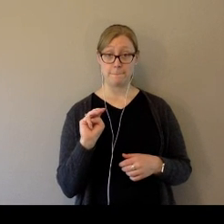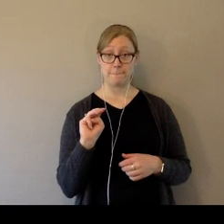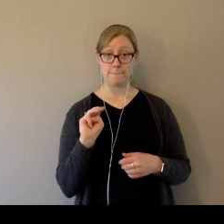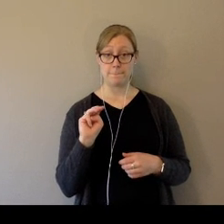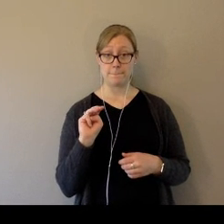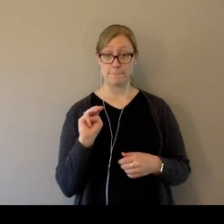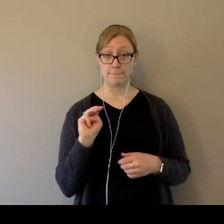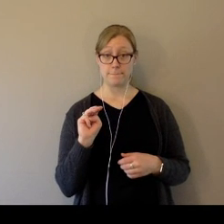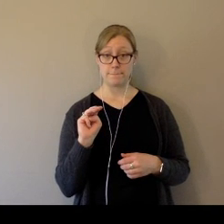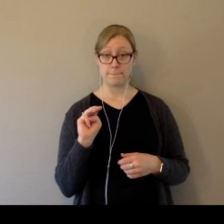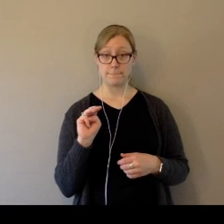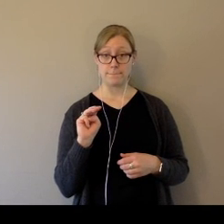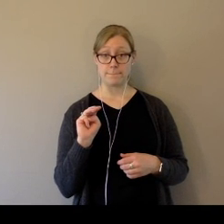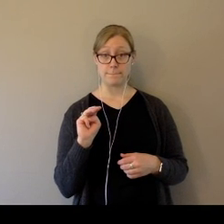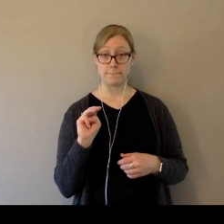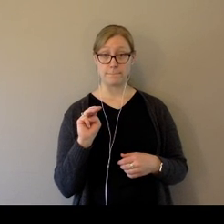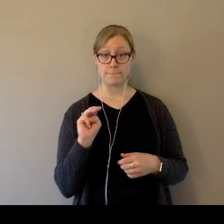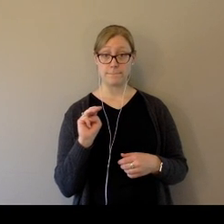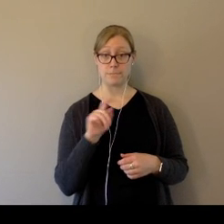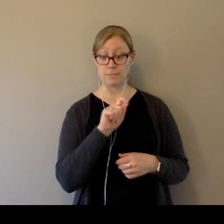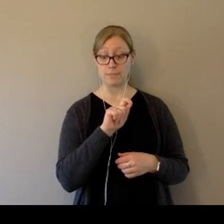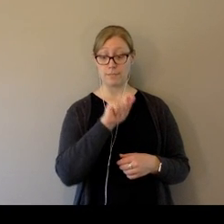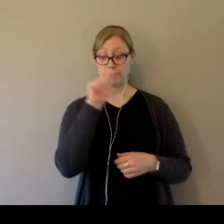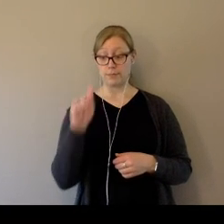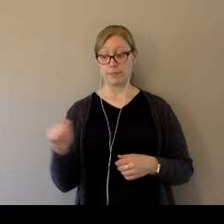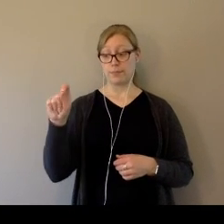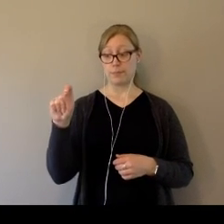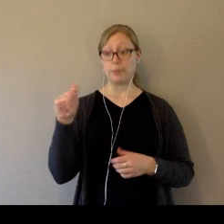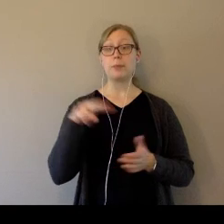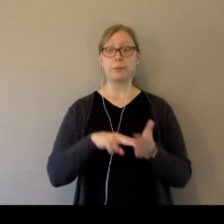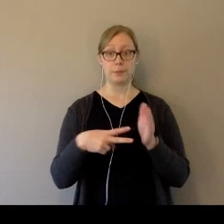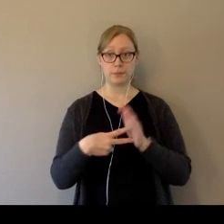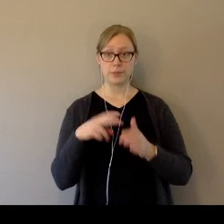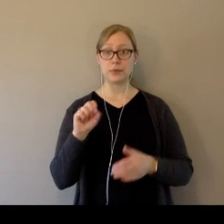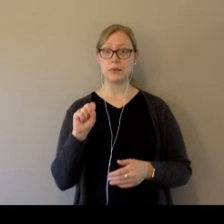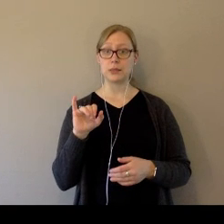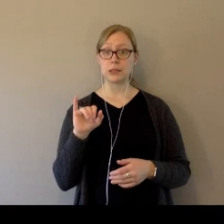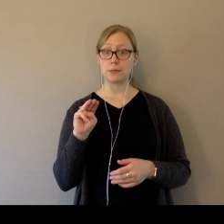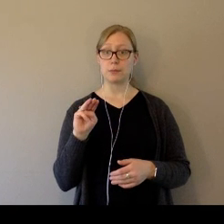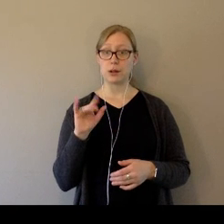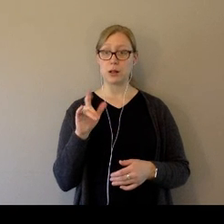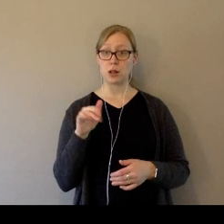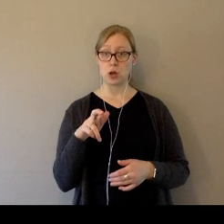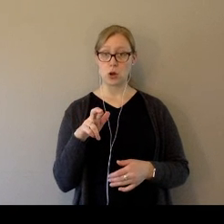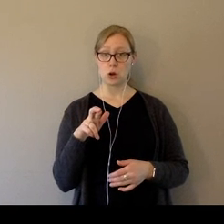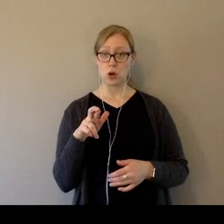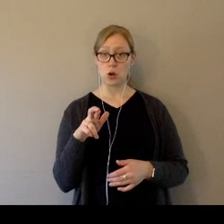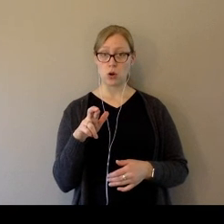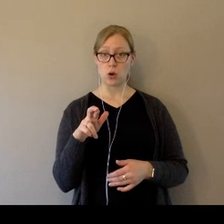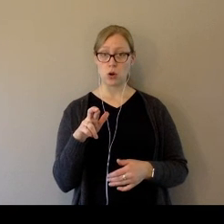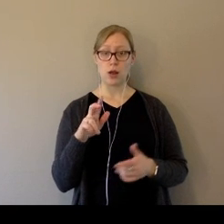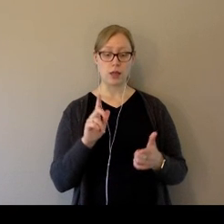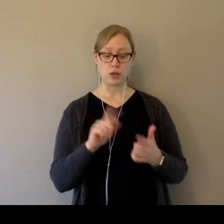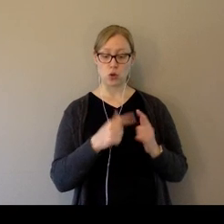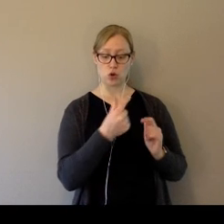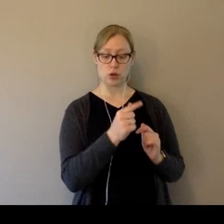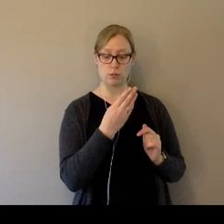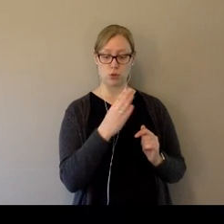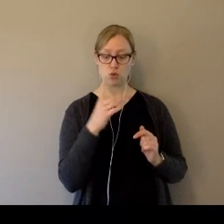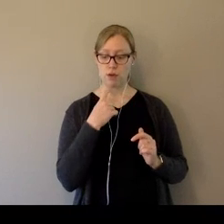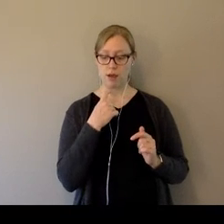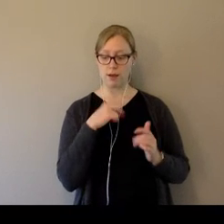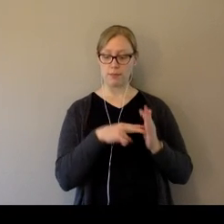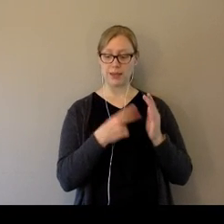JLM, and I'm going to use the single squiggle for similar. And so I did green, blue, red. I have to go green, blue, red from the small one. So I'm going to do